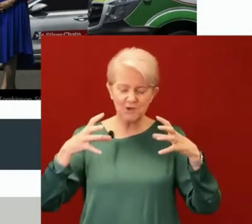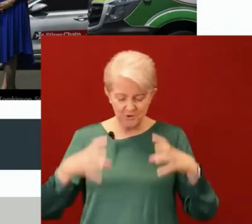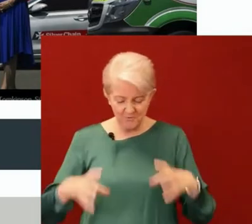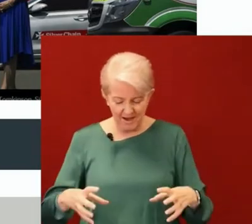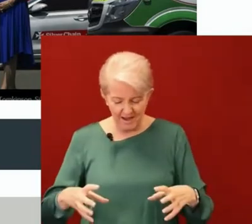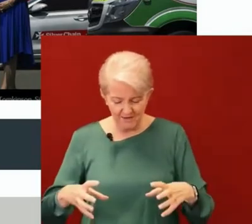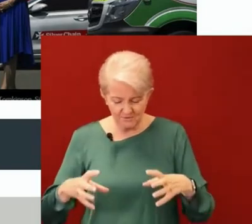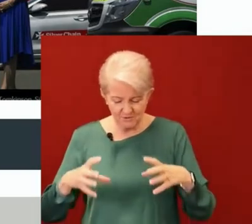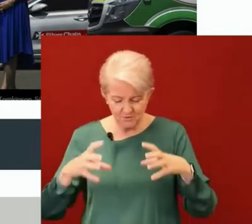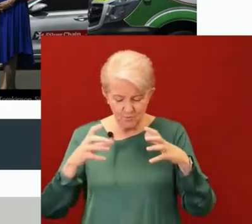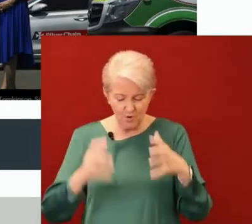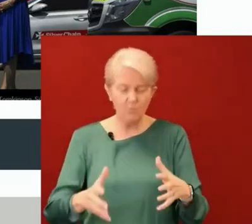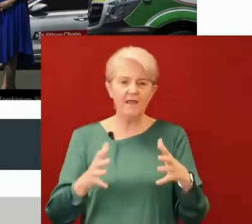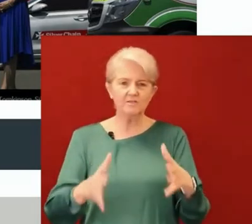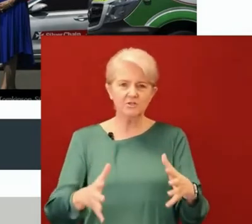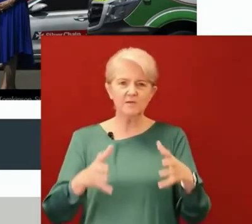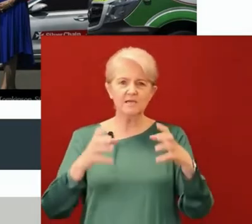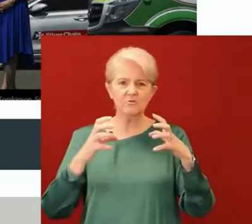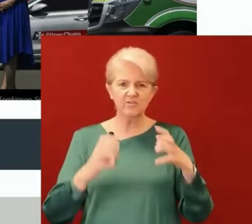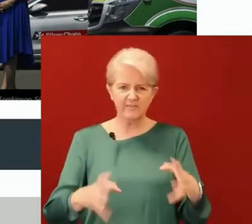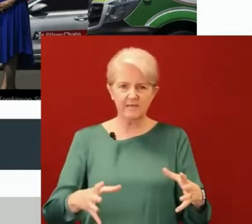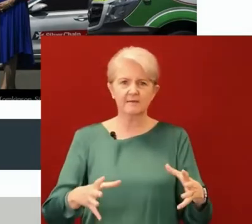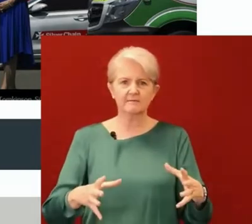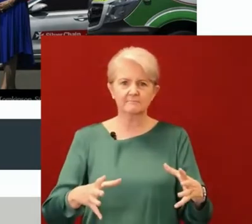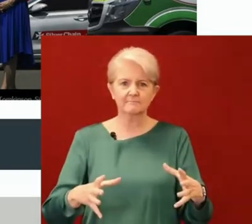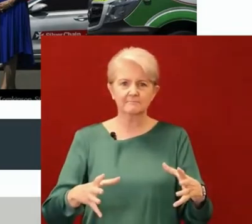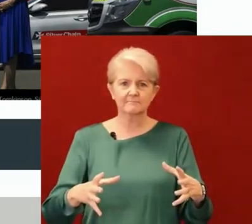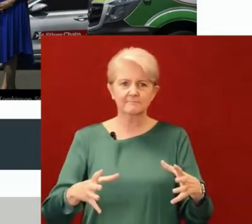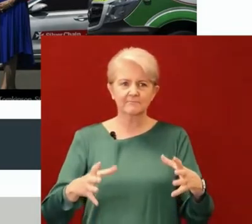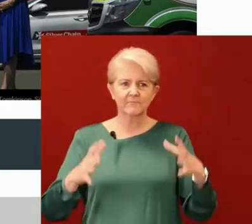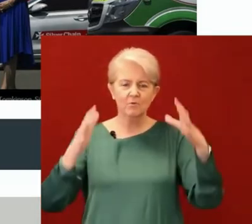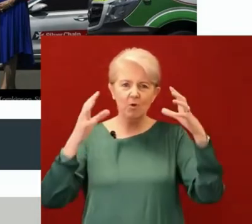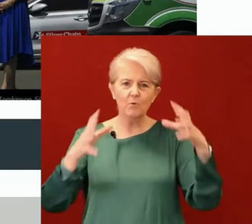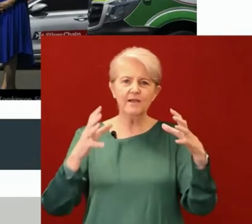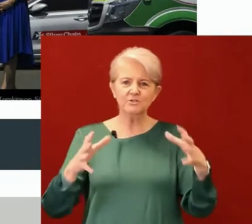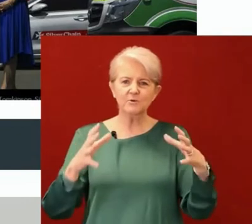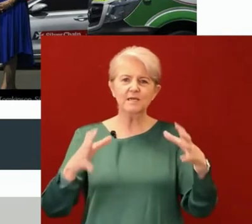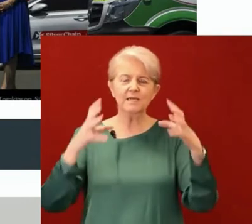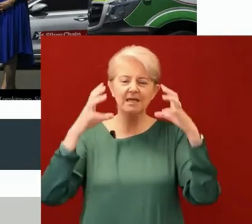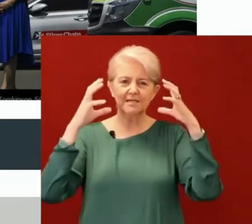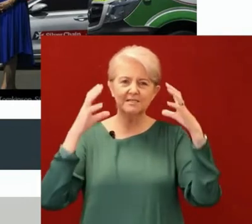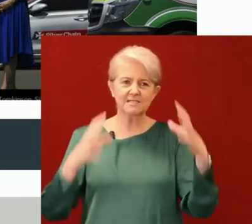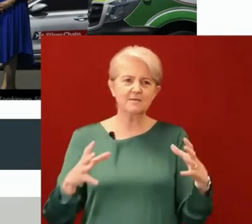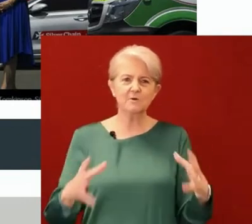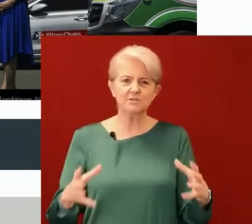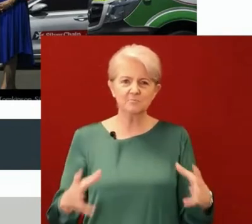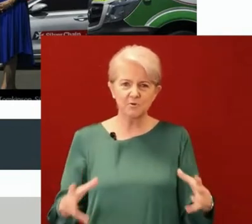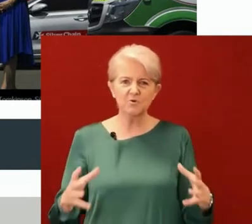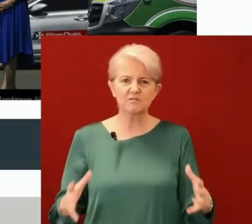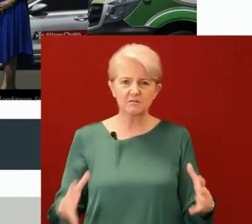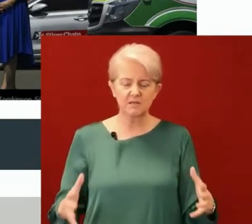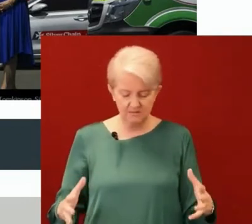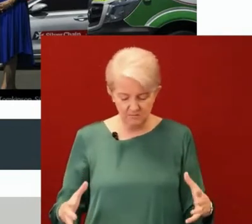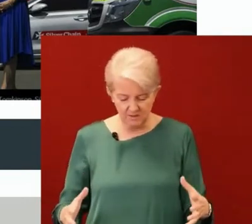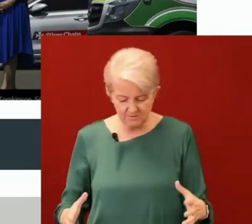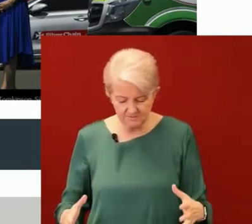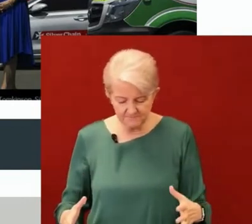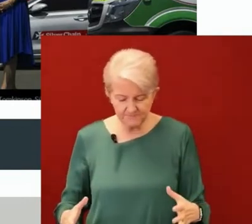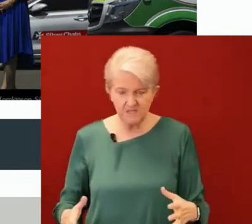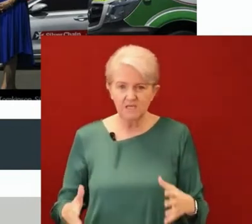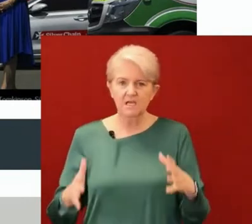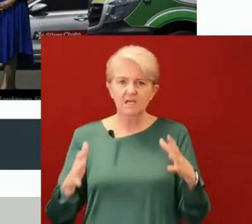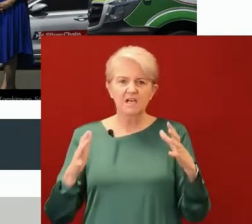revolves around what we're doing or thinking. What we're doing is the most important thing in the